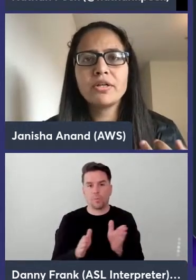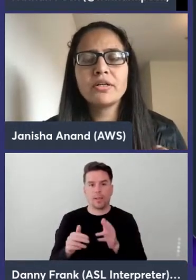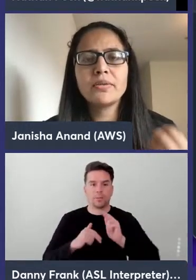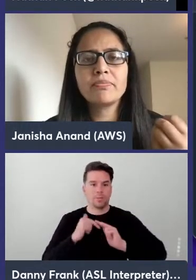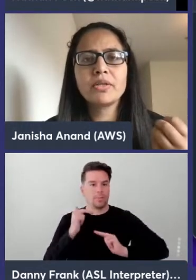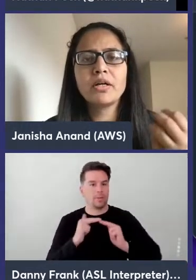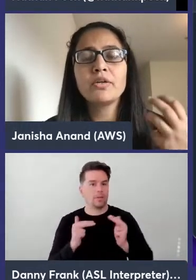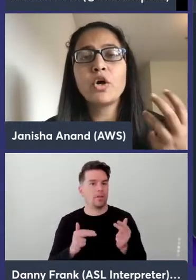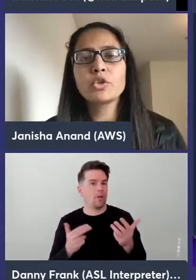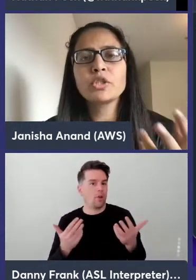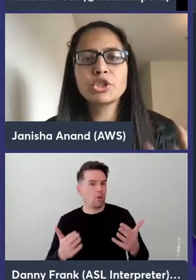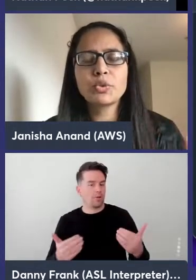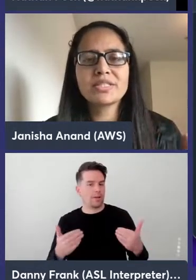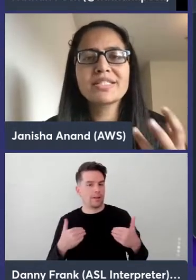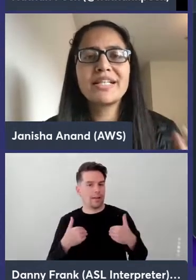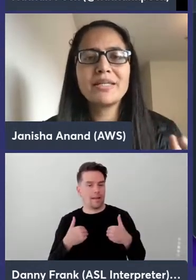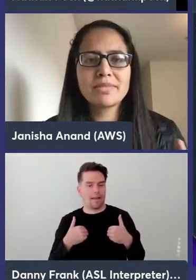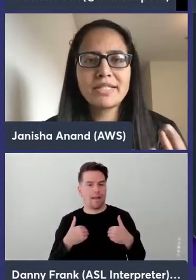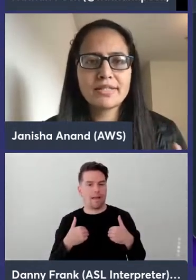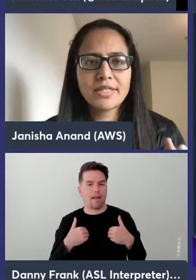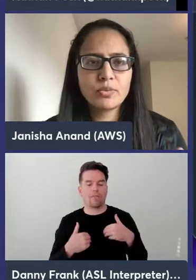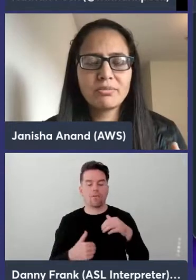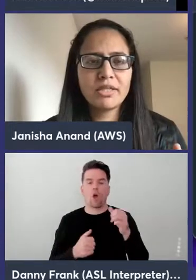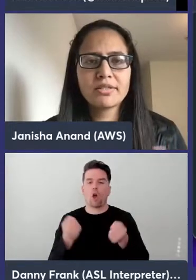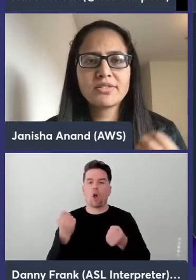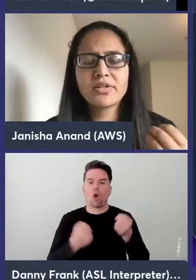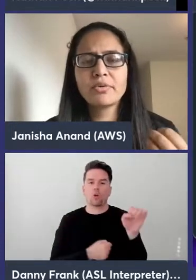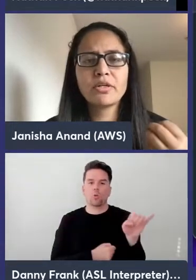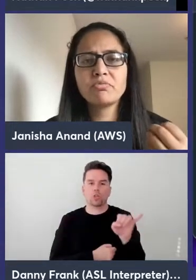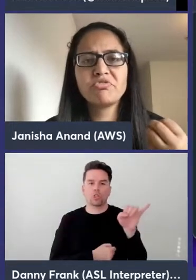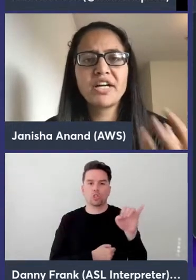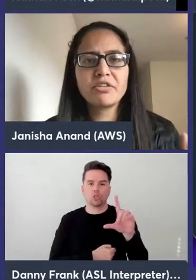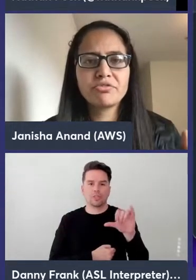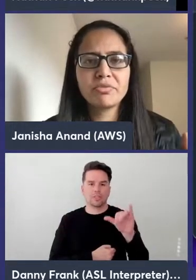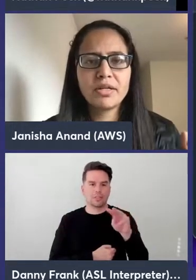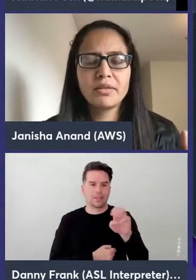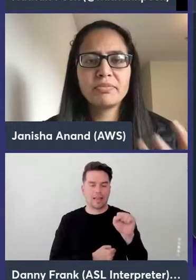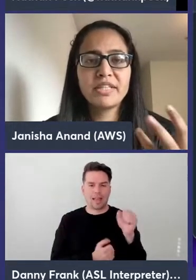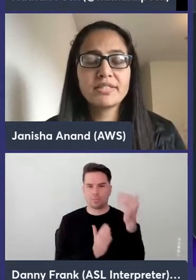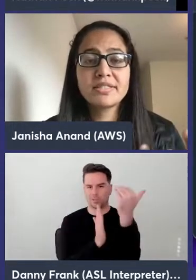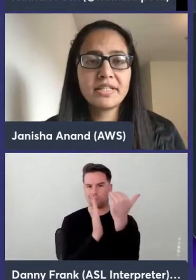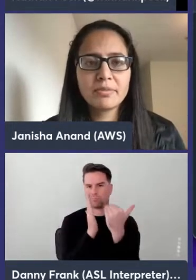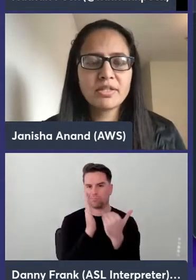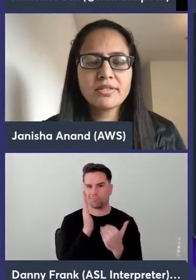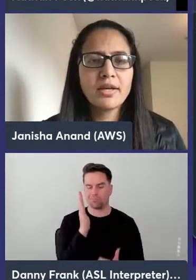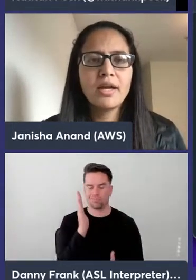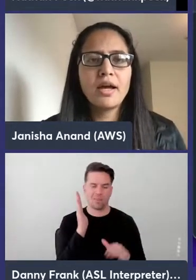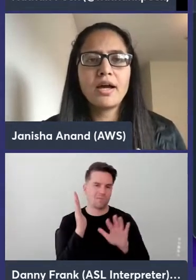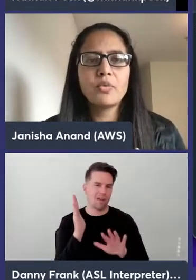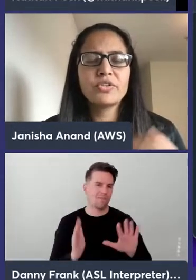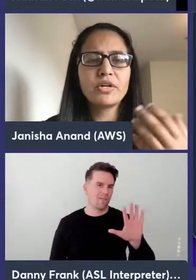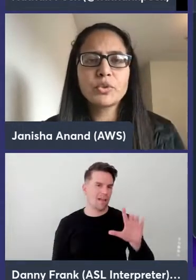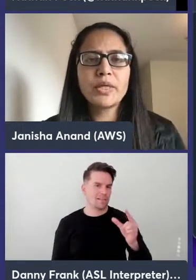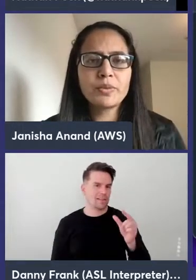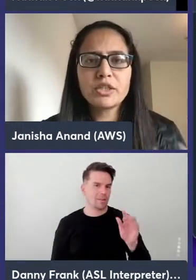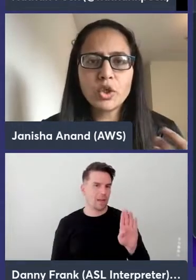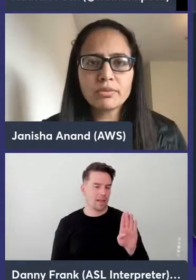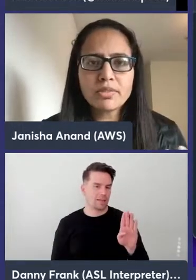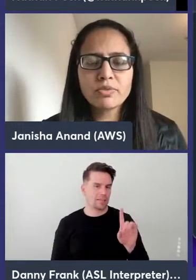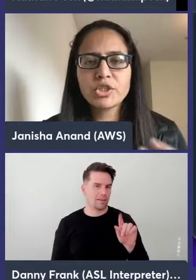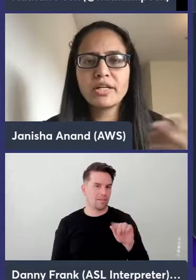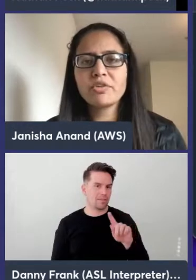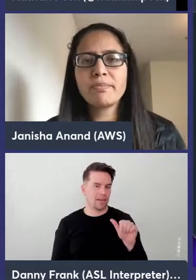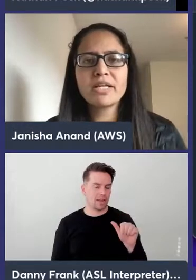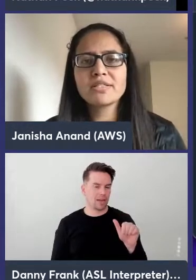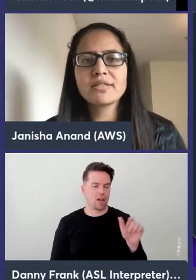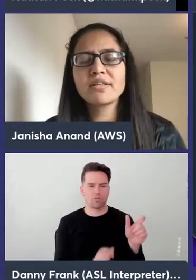have an auto insurance claims data set with me. This is around a 5 gigs database with around 21 columns,